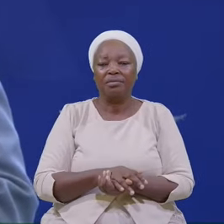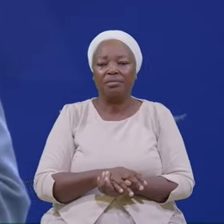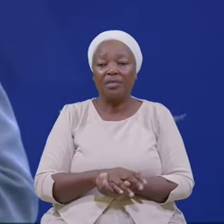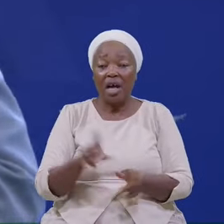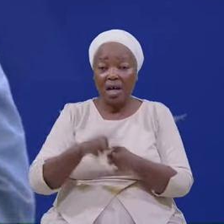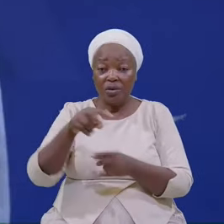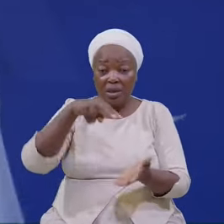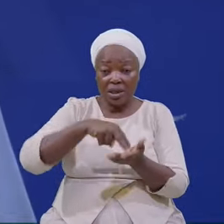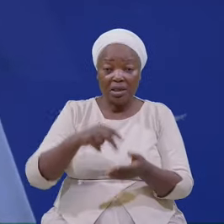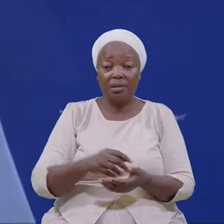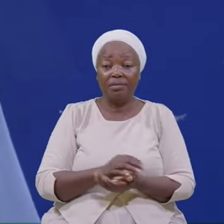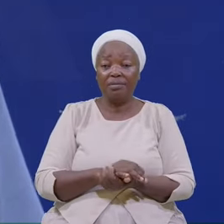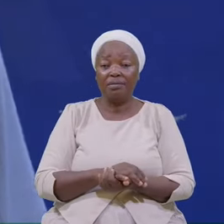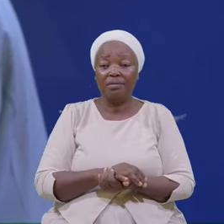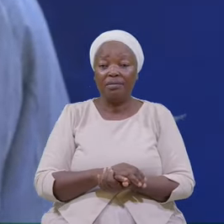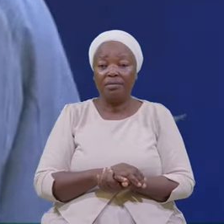As you're standing up.